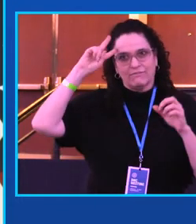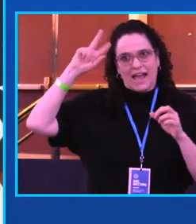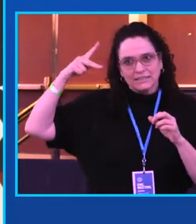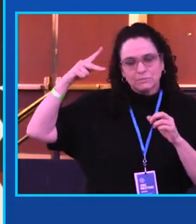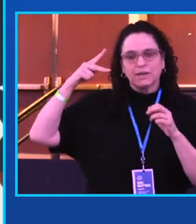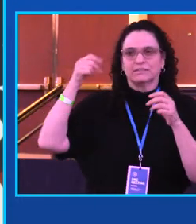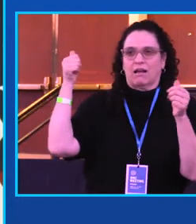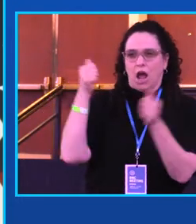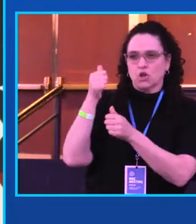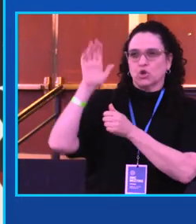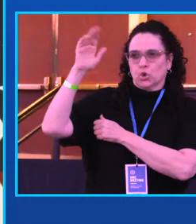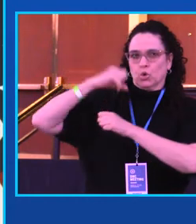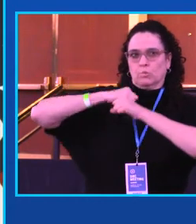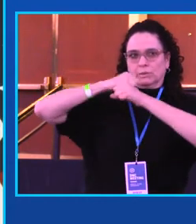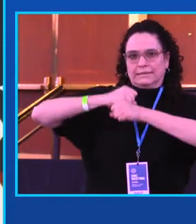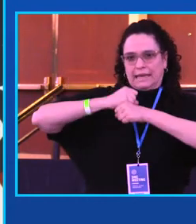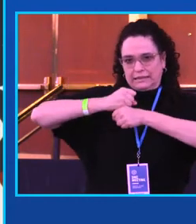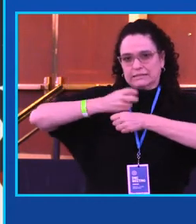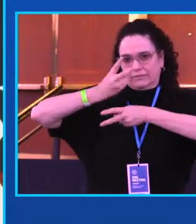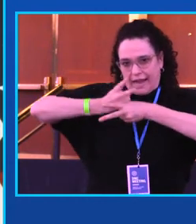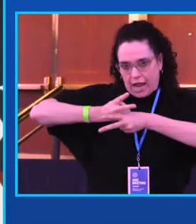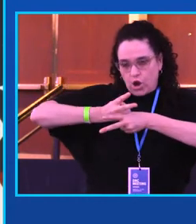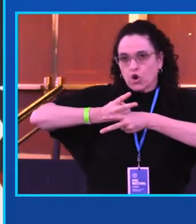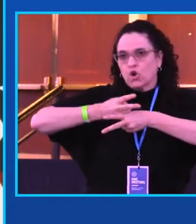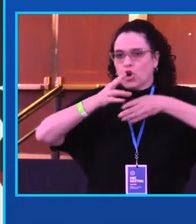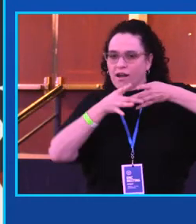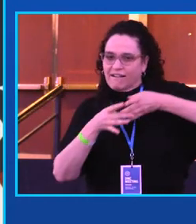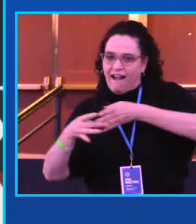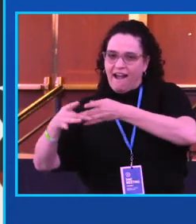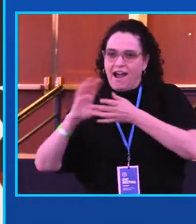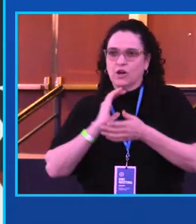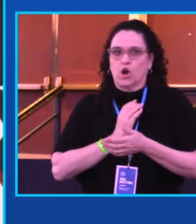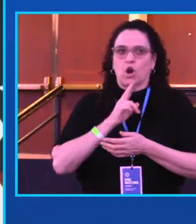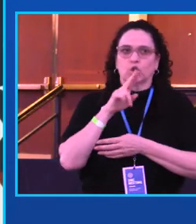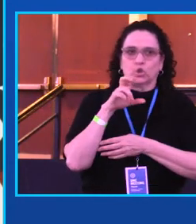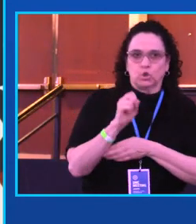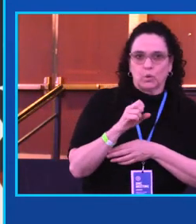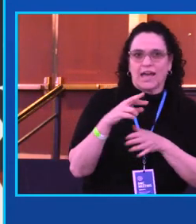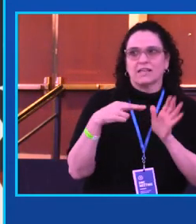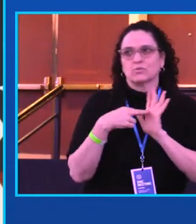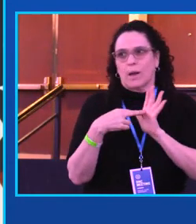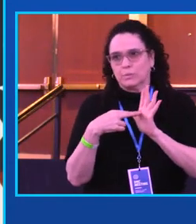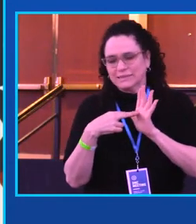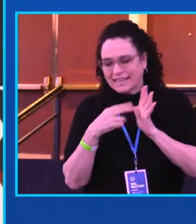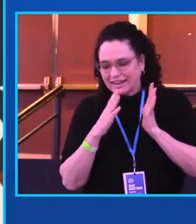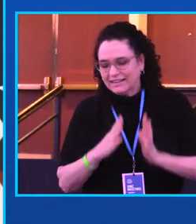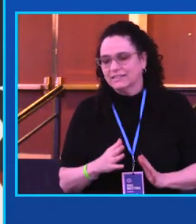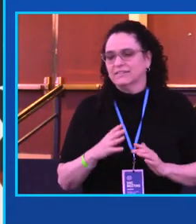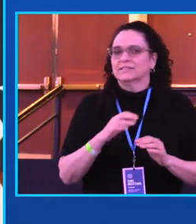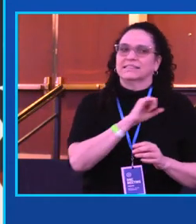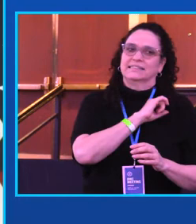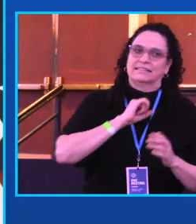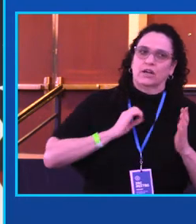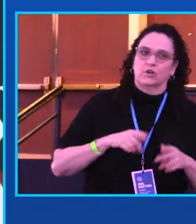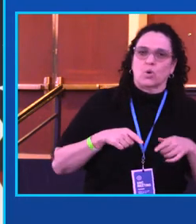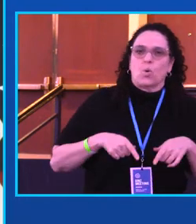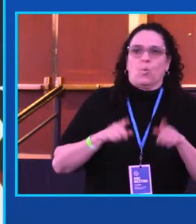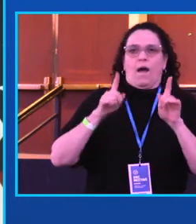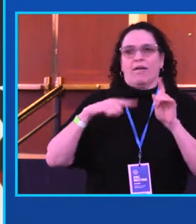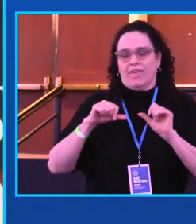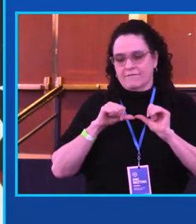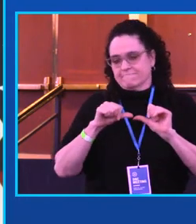your protective care. Guide our U.S. representatives and senators as they stand strong to